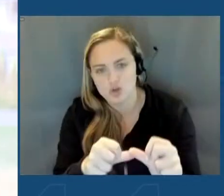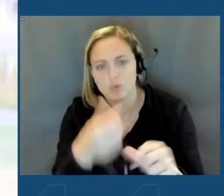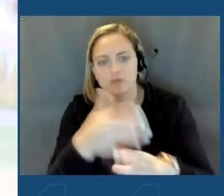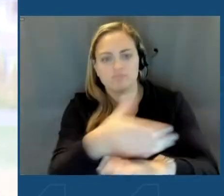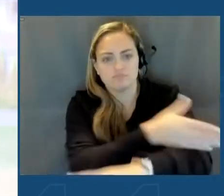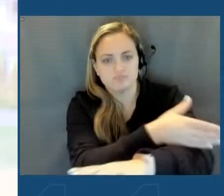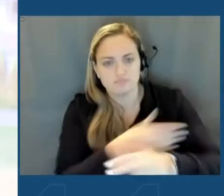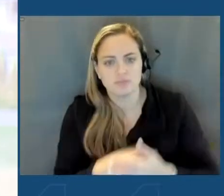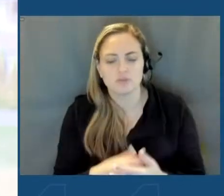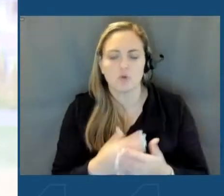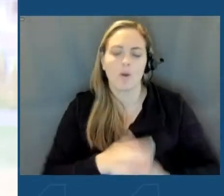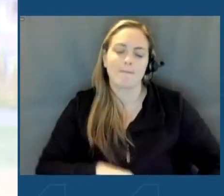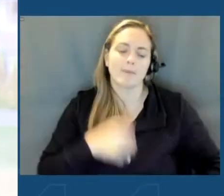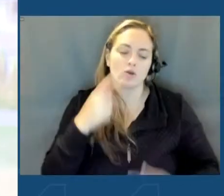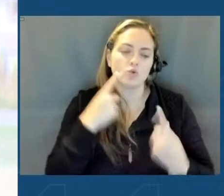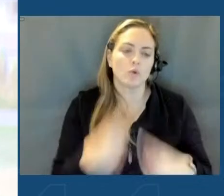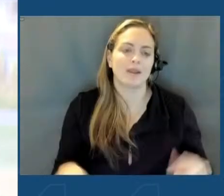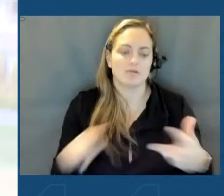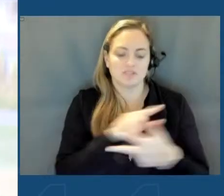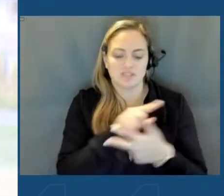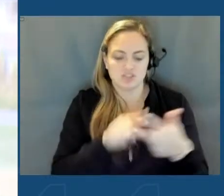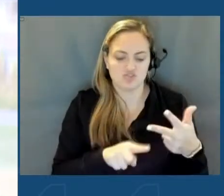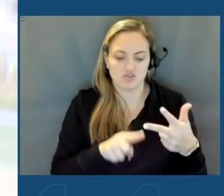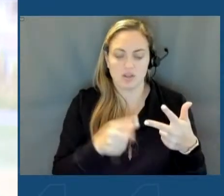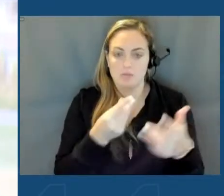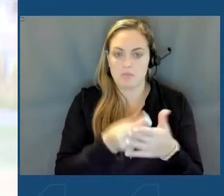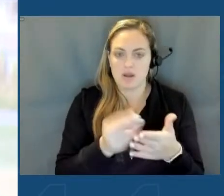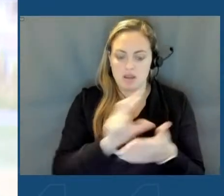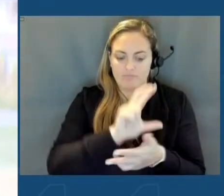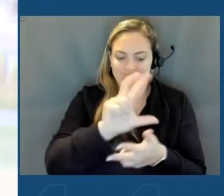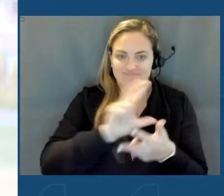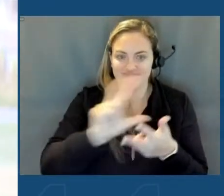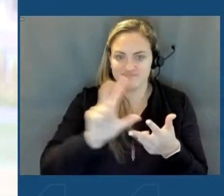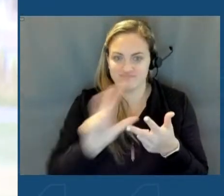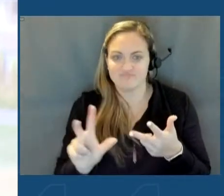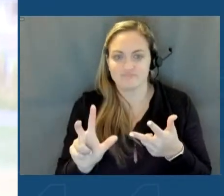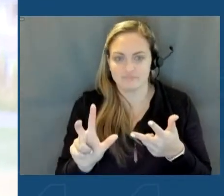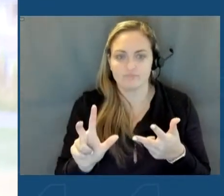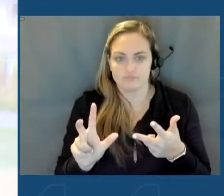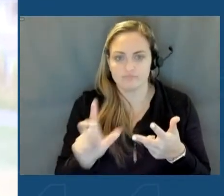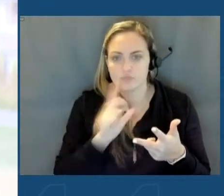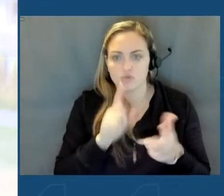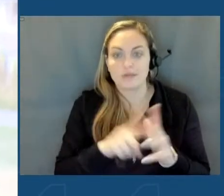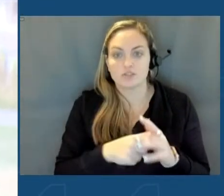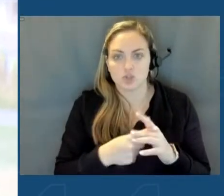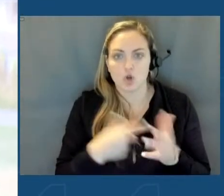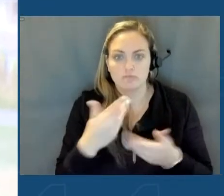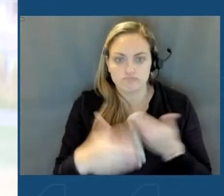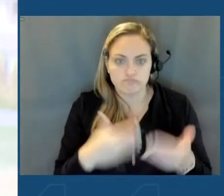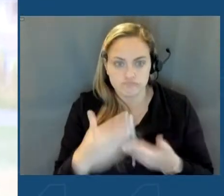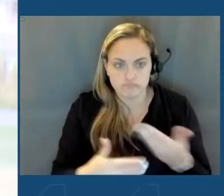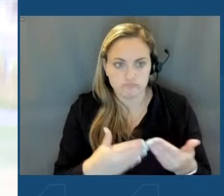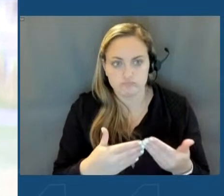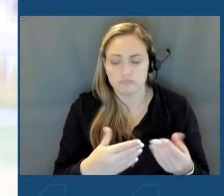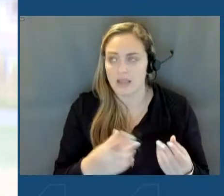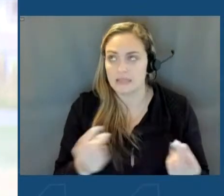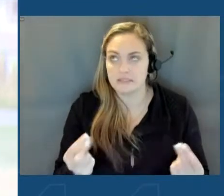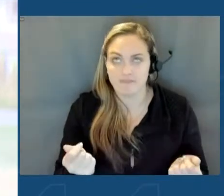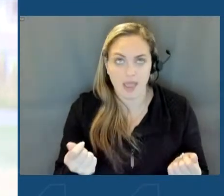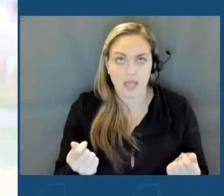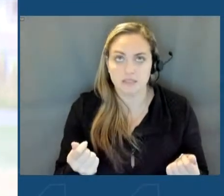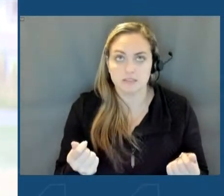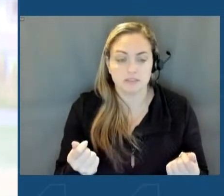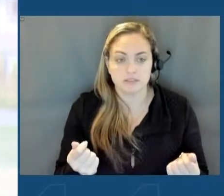be able to announce these 3 pots of funding sources to really get this going as well as, and as fast, let